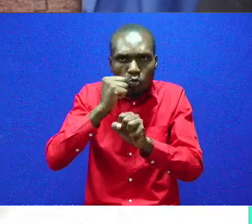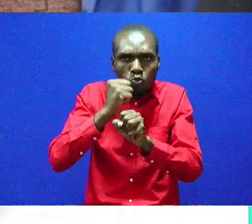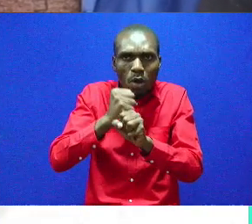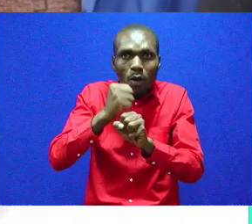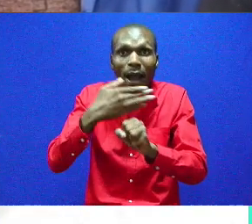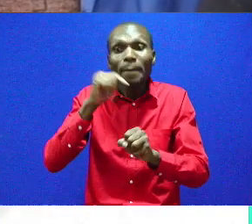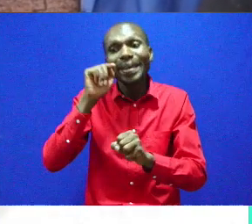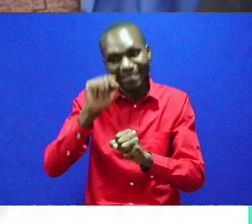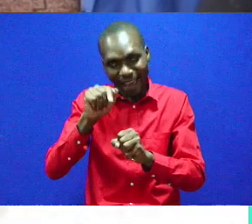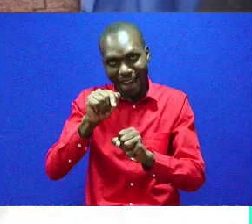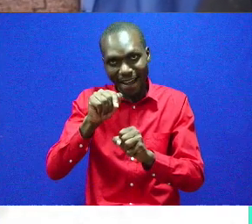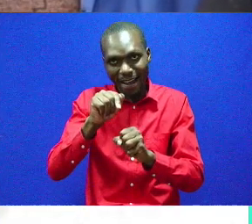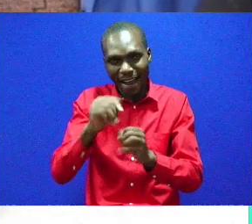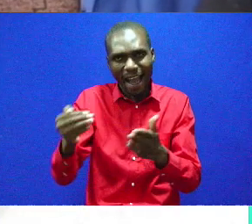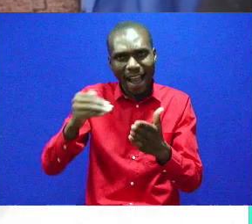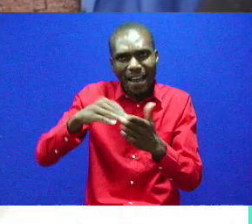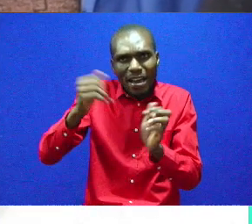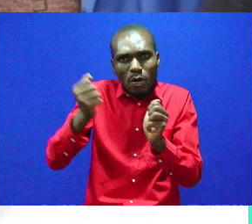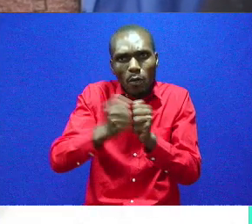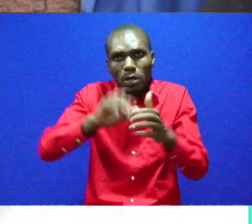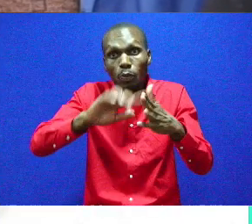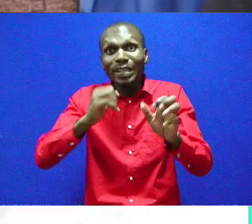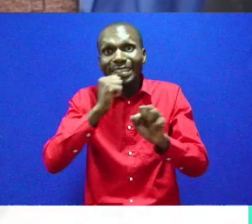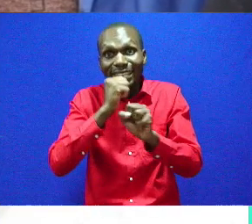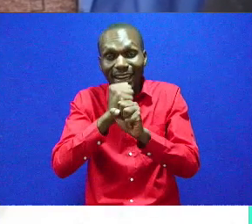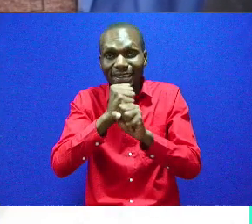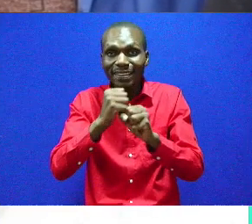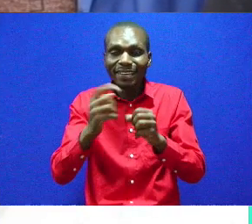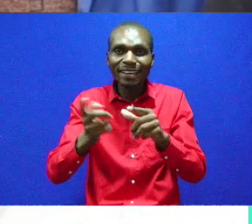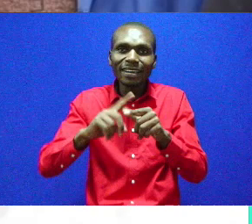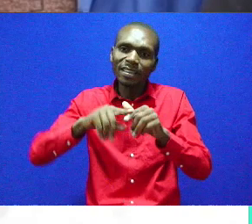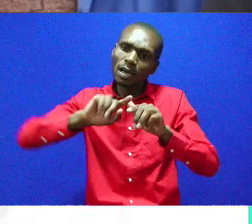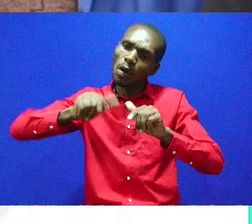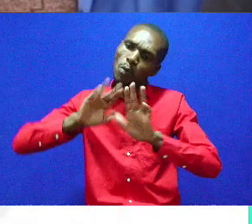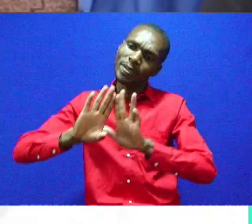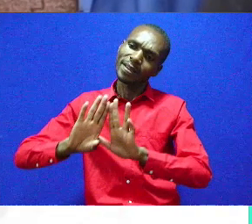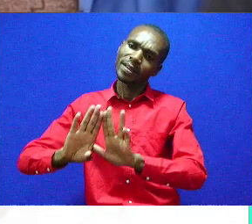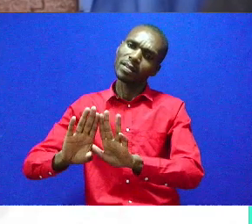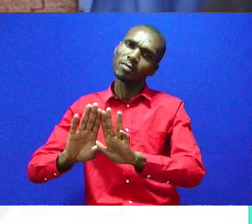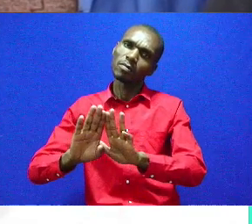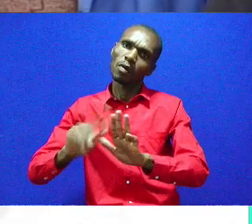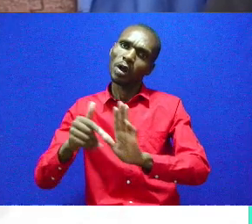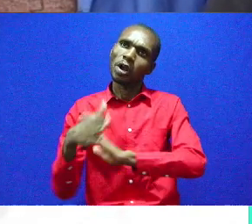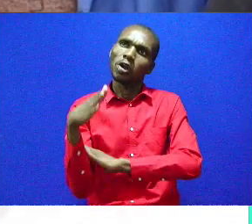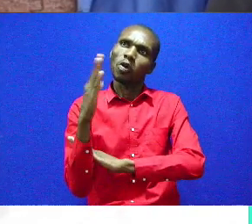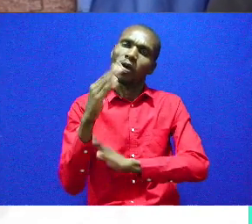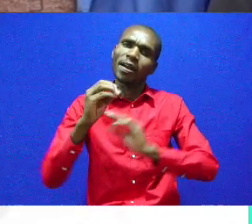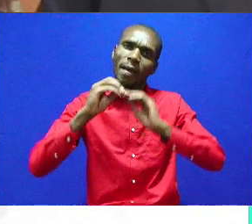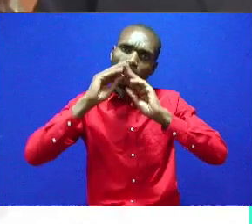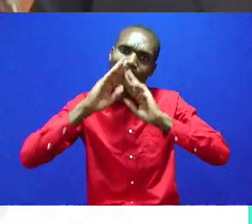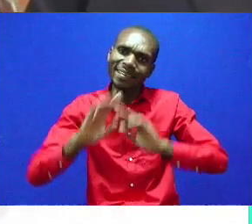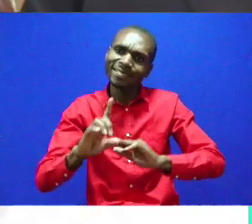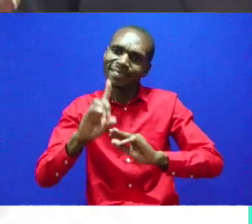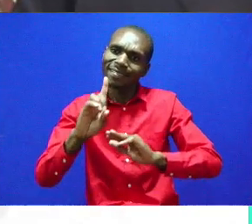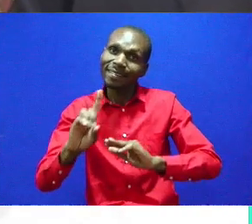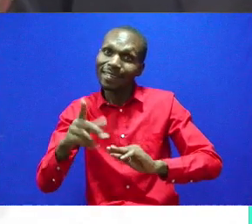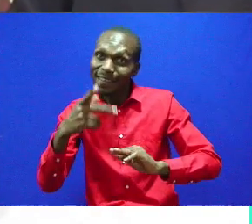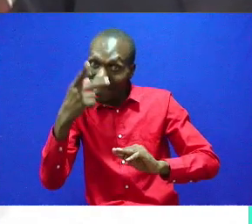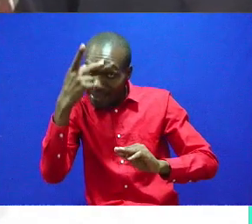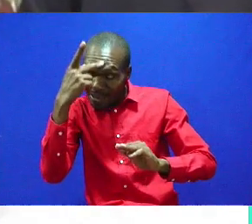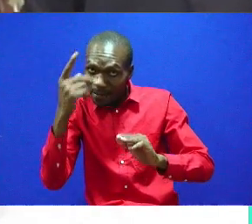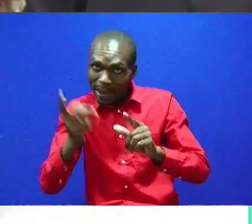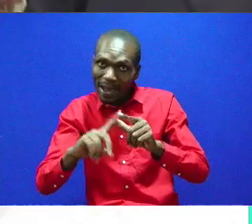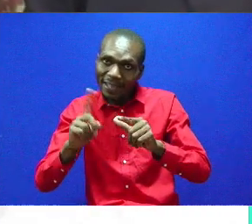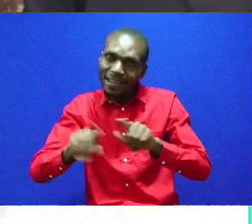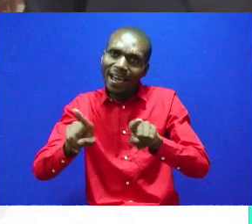bagiye gukora. Mangana ya nyari ko bagaga gukorekana. Tiganya sasa sisi nikiro mwiboli na ndali ndo mwana waye na naba minta